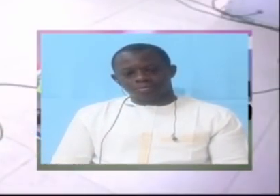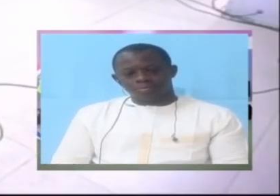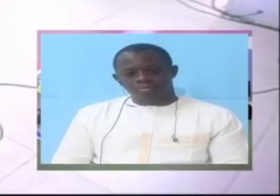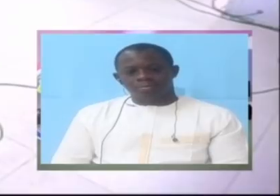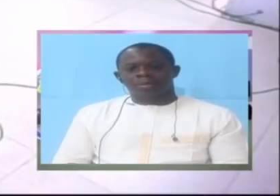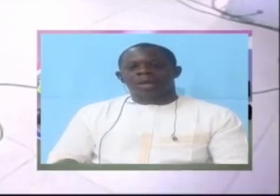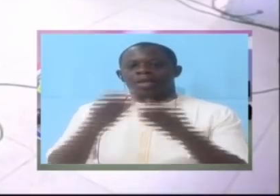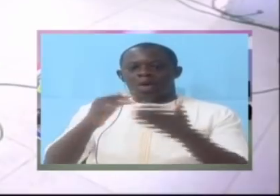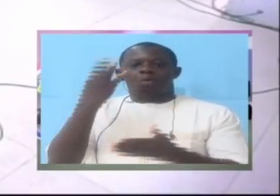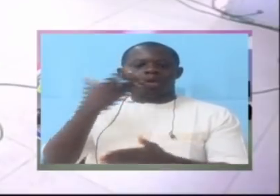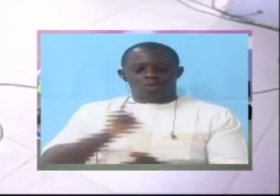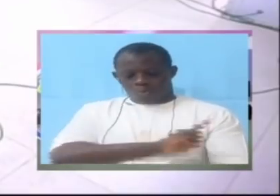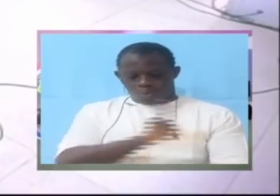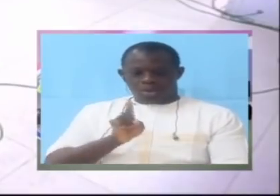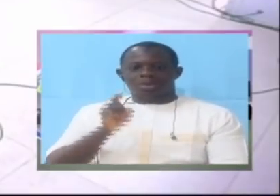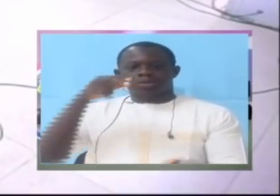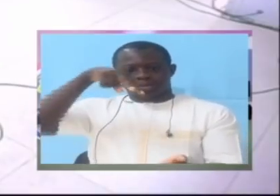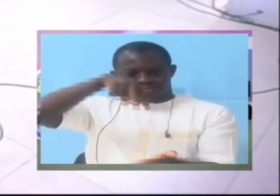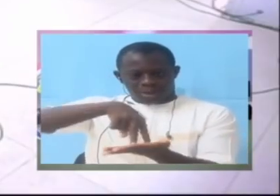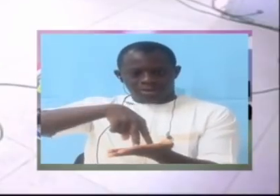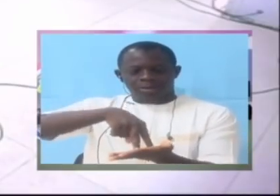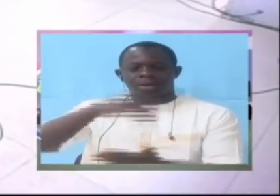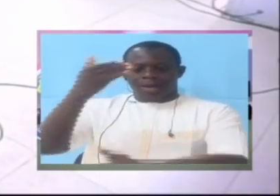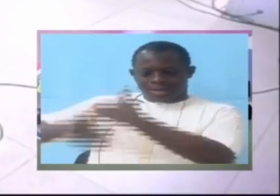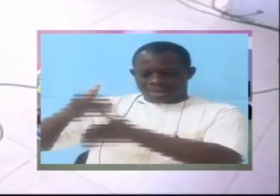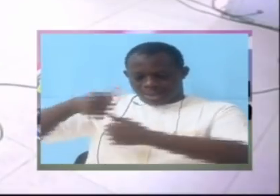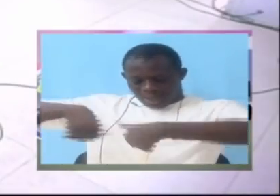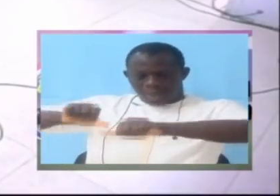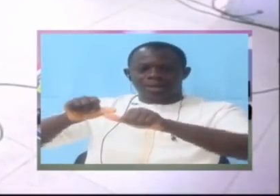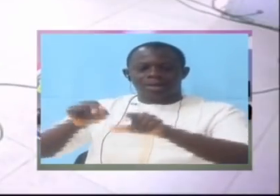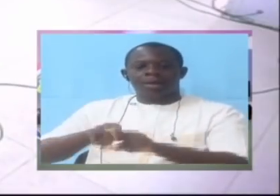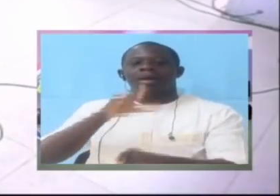Marena led a team of torturers who electrocuted him.